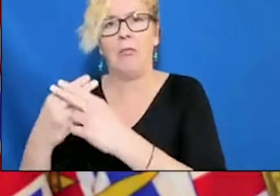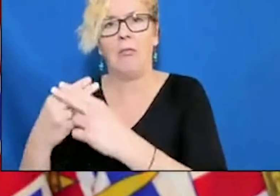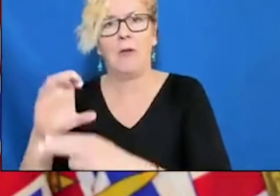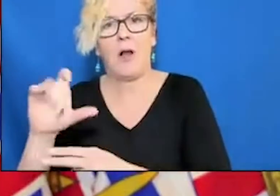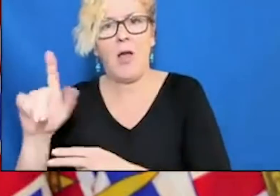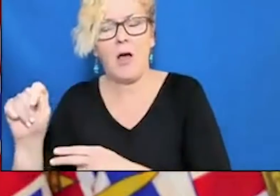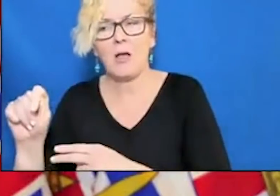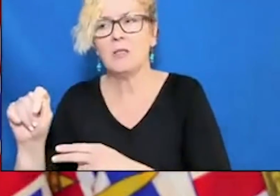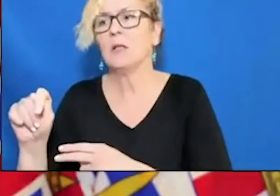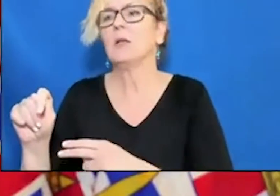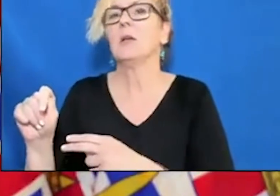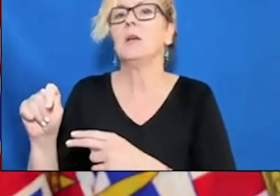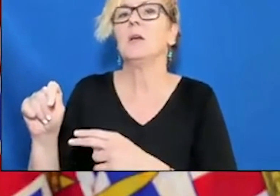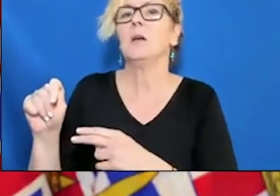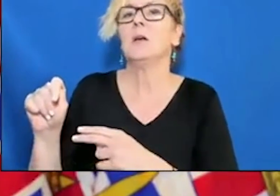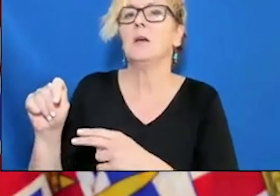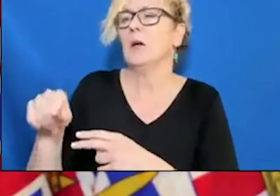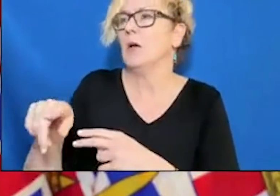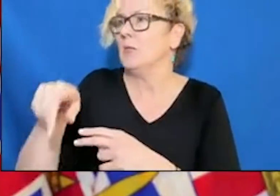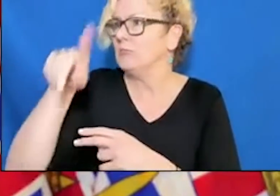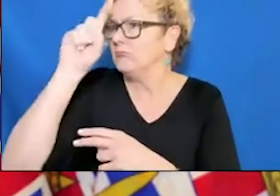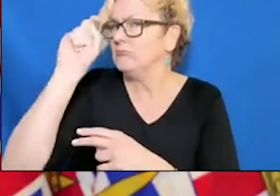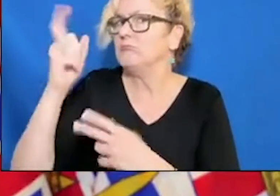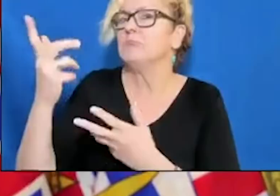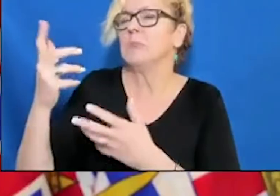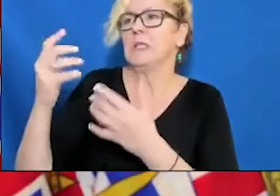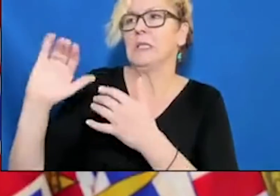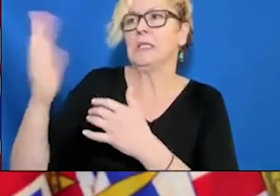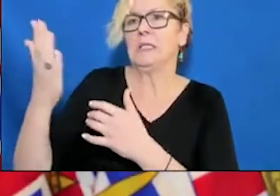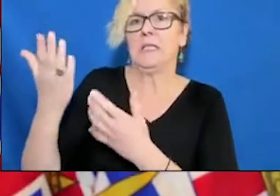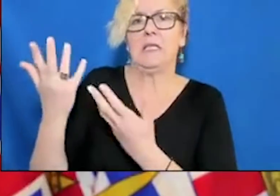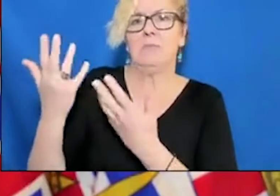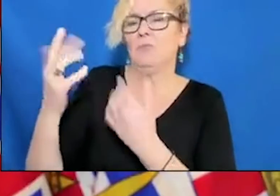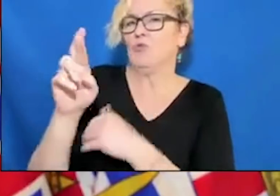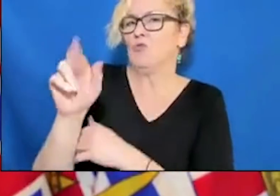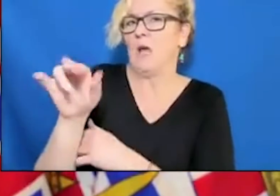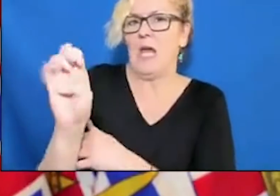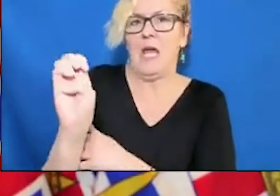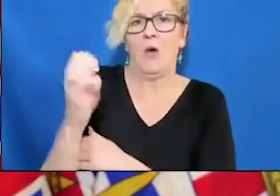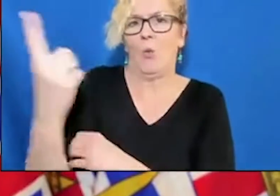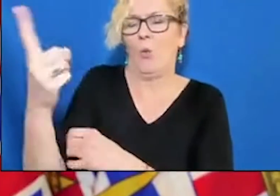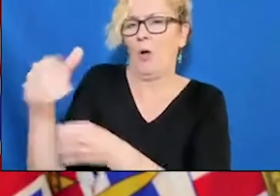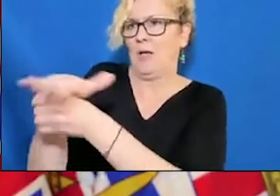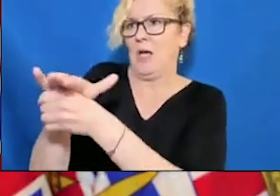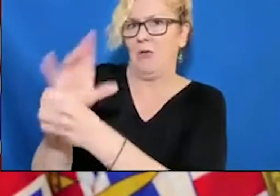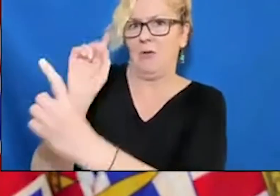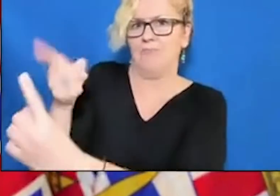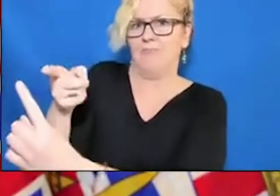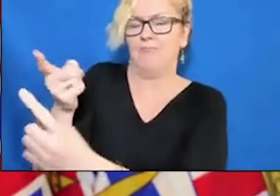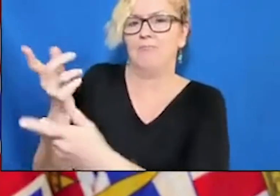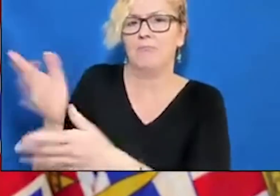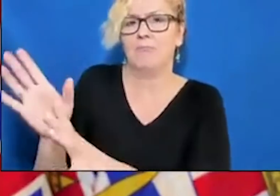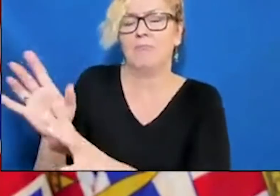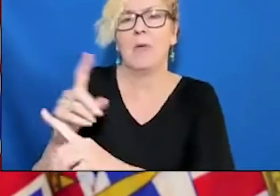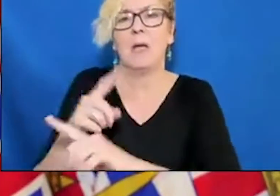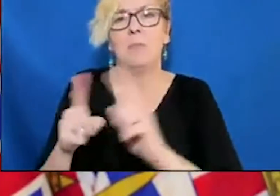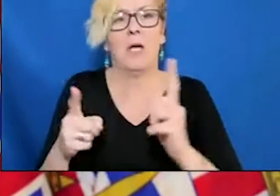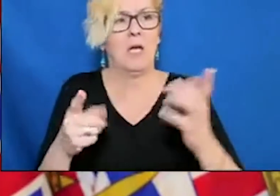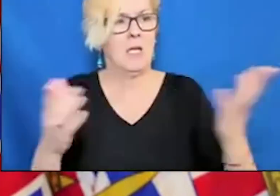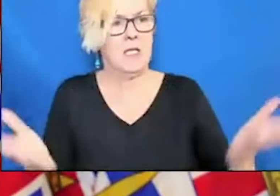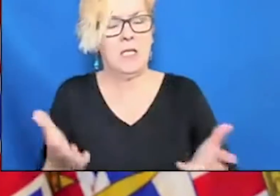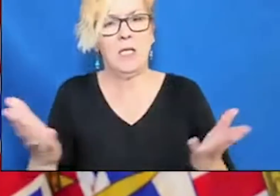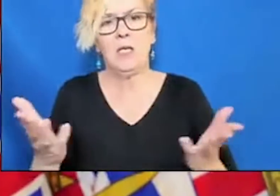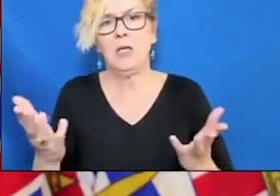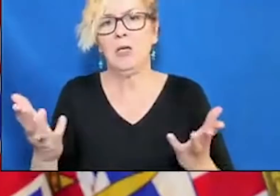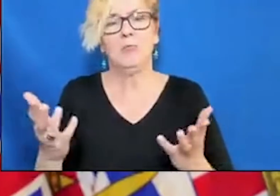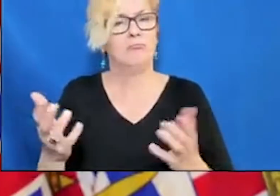that the benefits of this vaccine far outweigh any risk of blood clotting, and the minimal